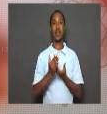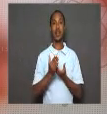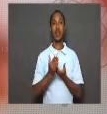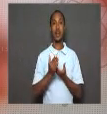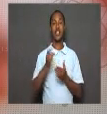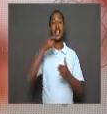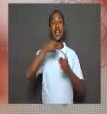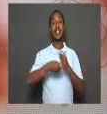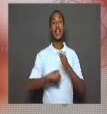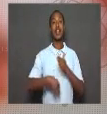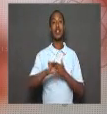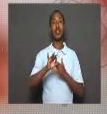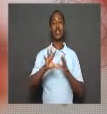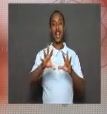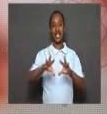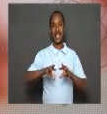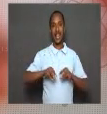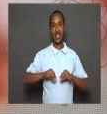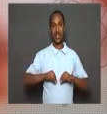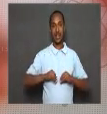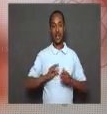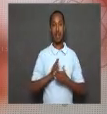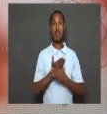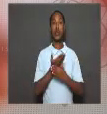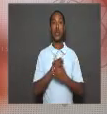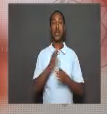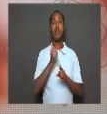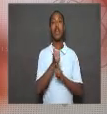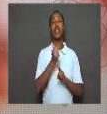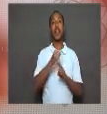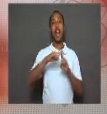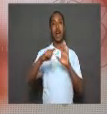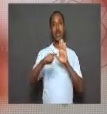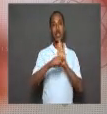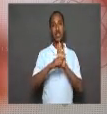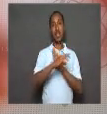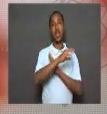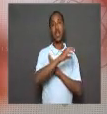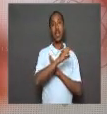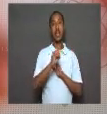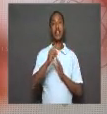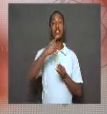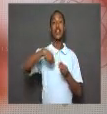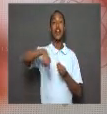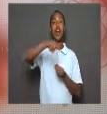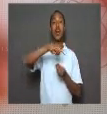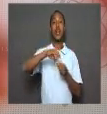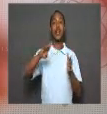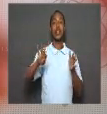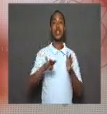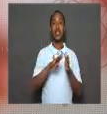as a result of the attraction between metal ions and their surrounding sea